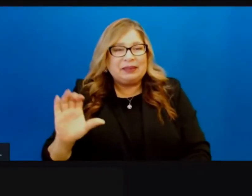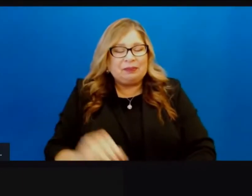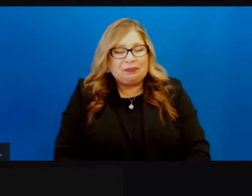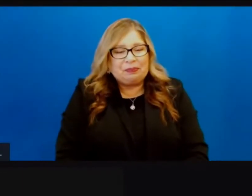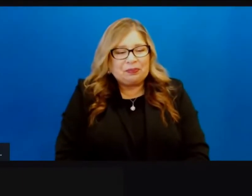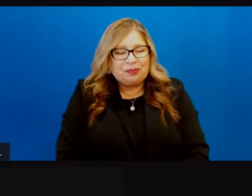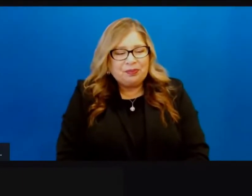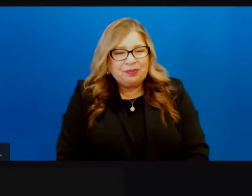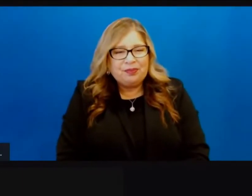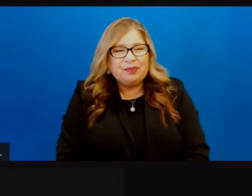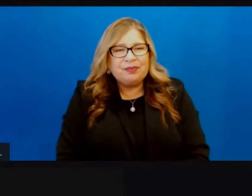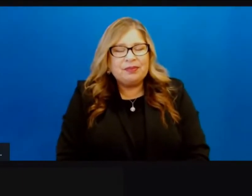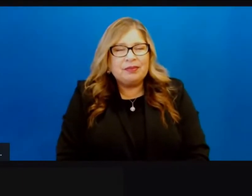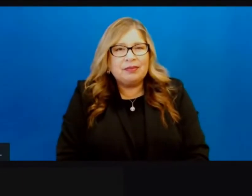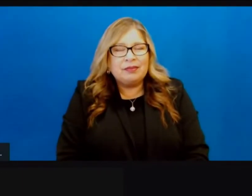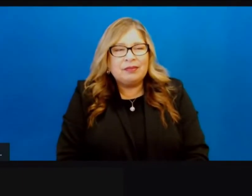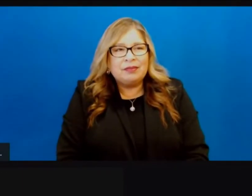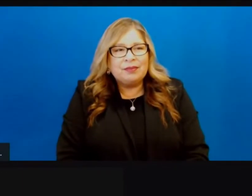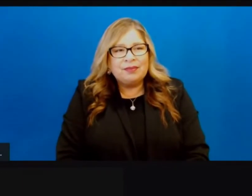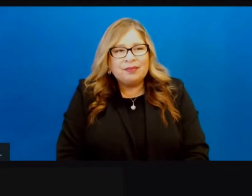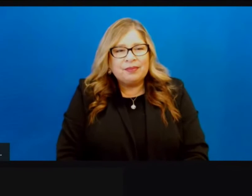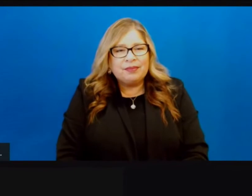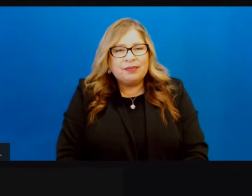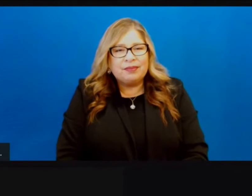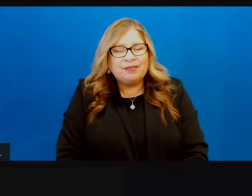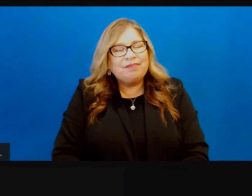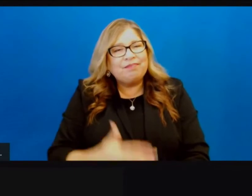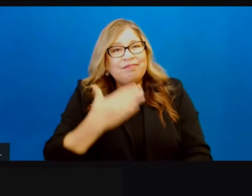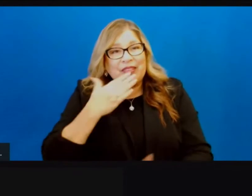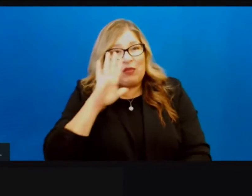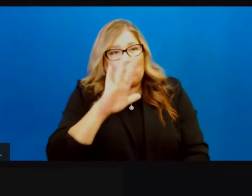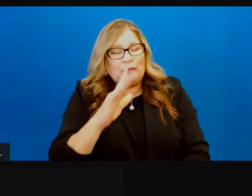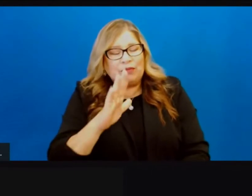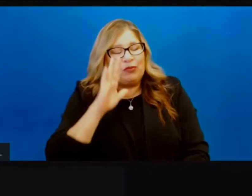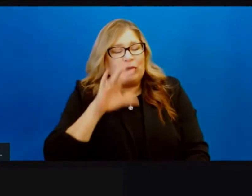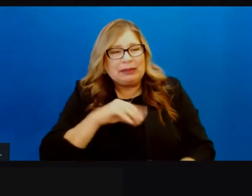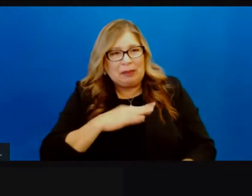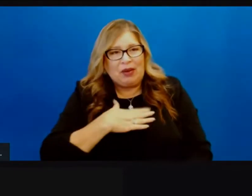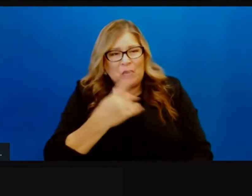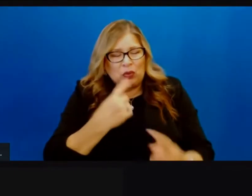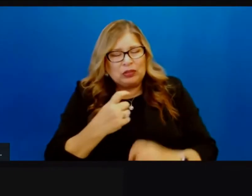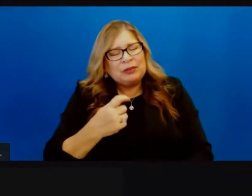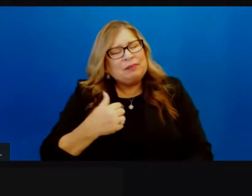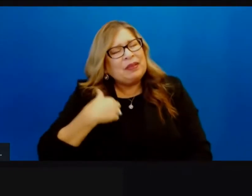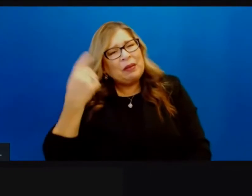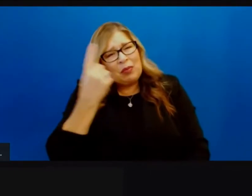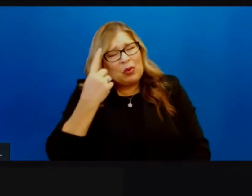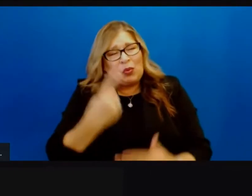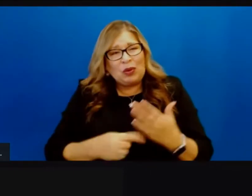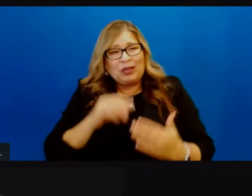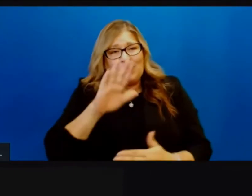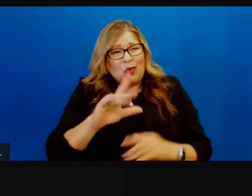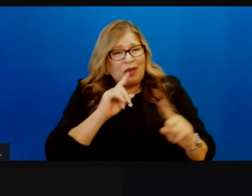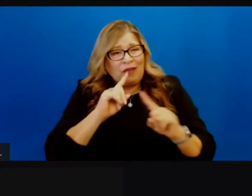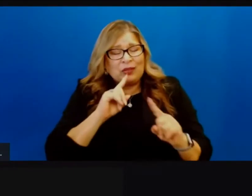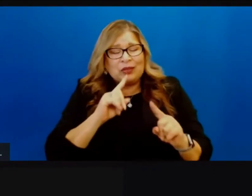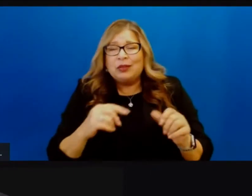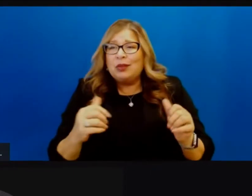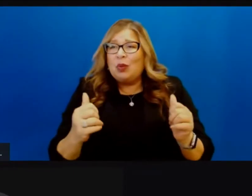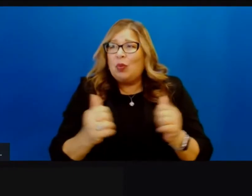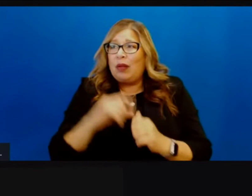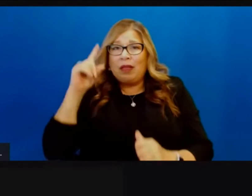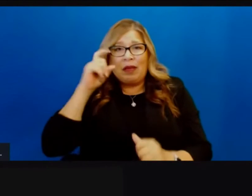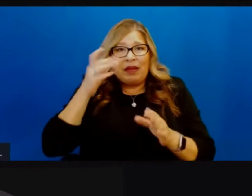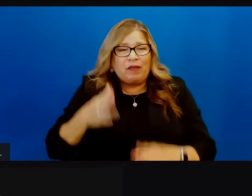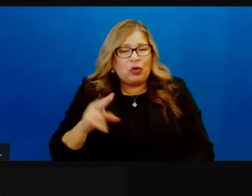Hi, thank you so much for taking my questions. I'm just wondering what the conversations have been like with Governor Newsom to come to this new